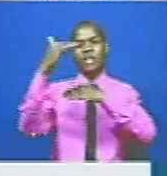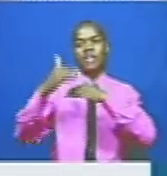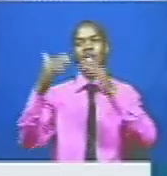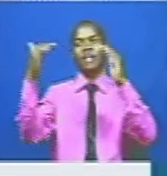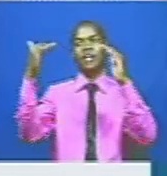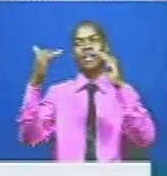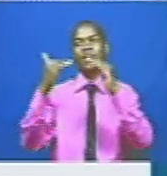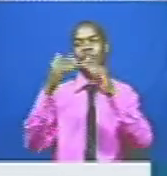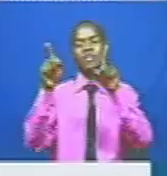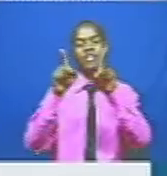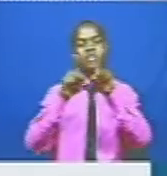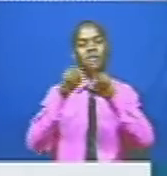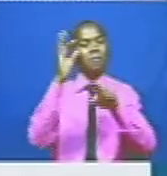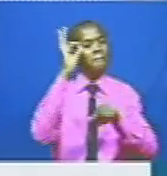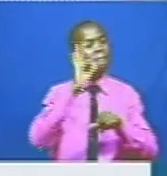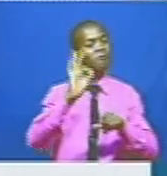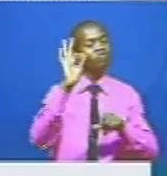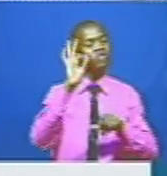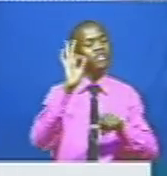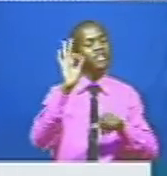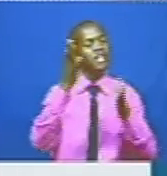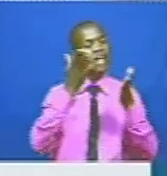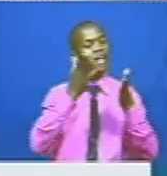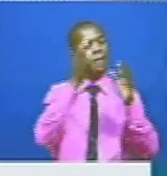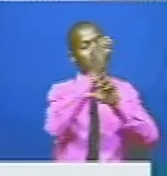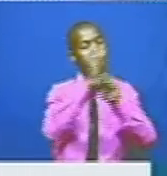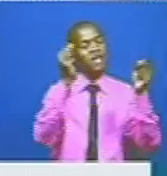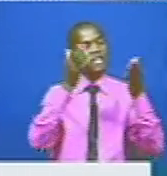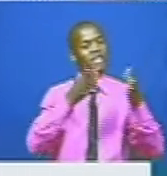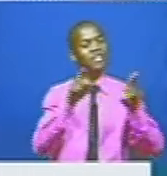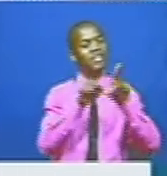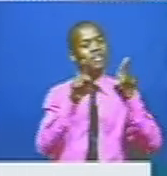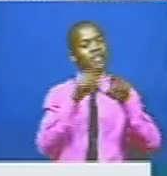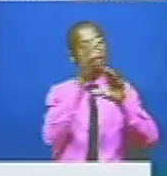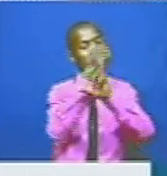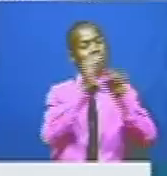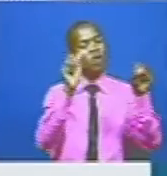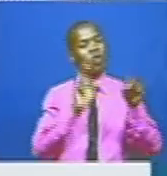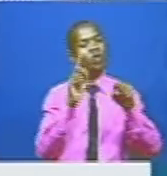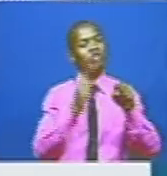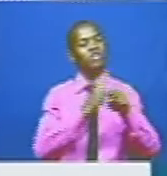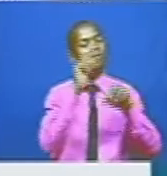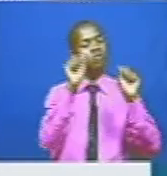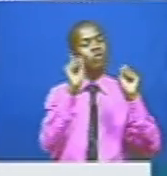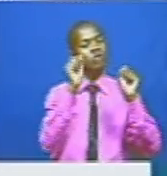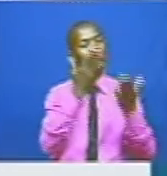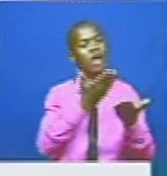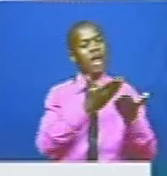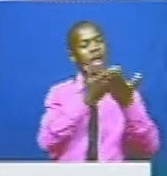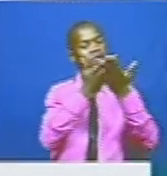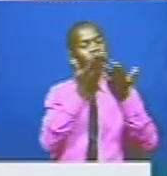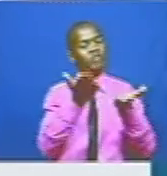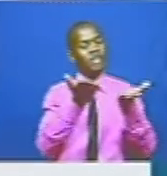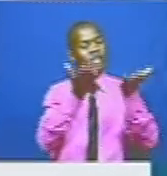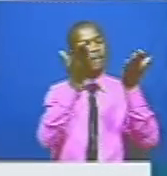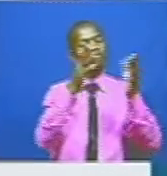French president was here, and President Uhuru said that particular visit will help boost tourism in the country. Now, let's